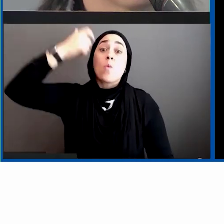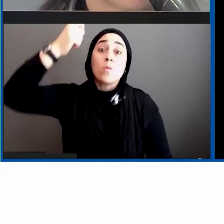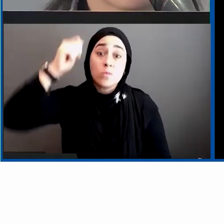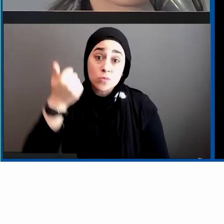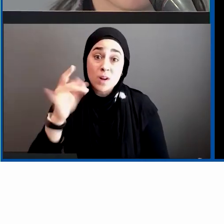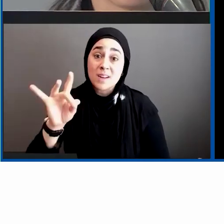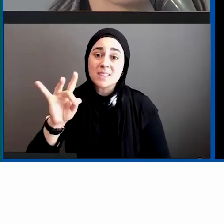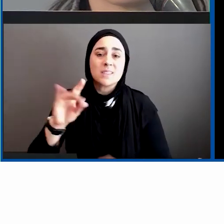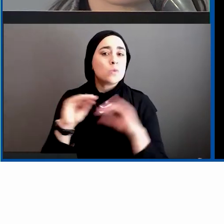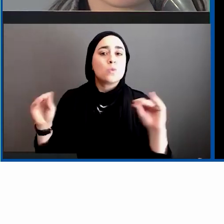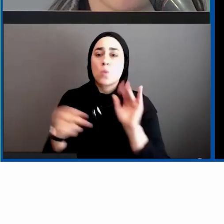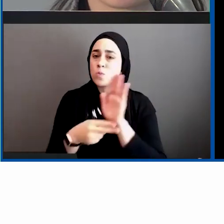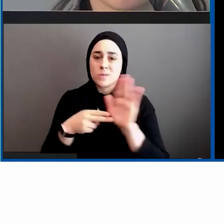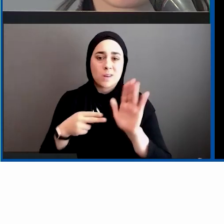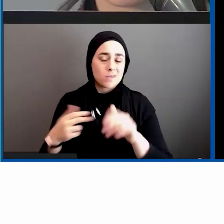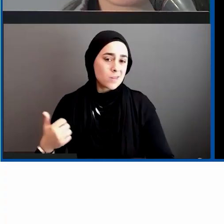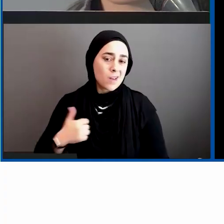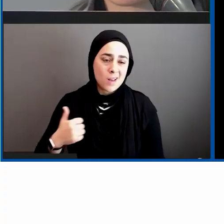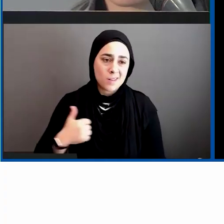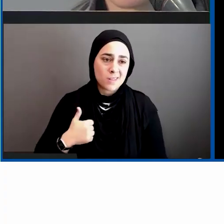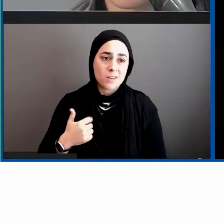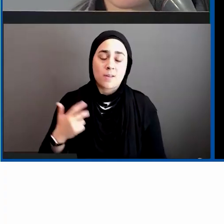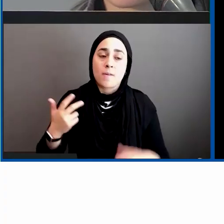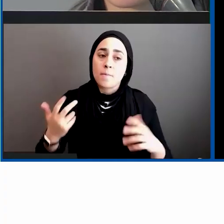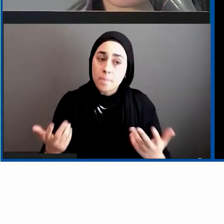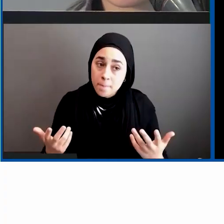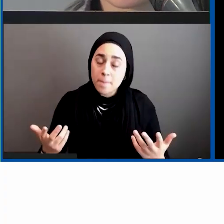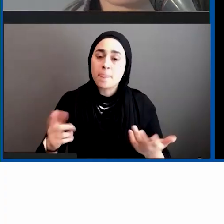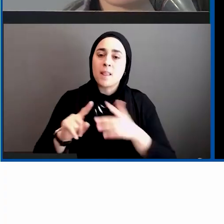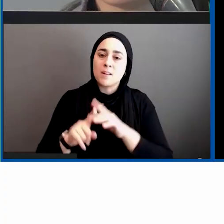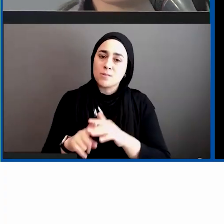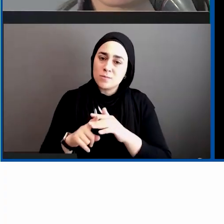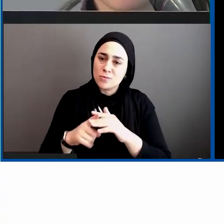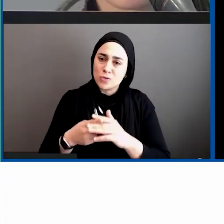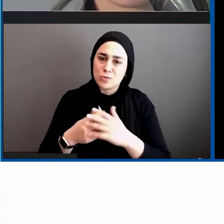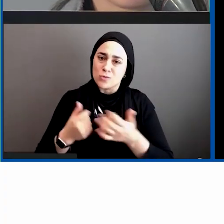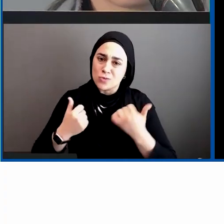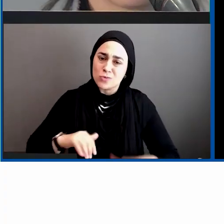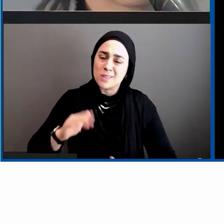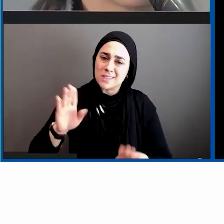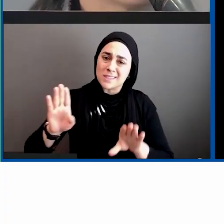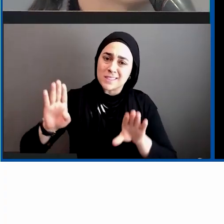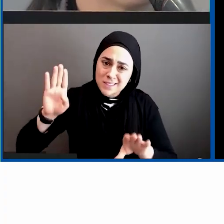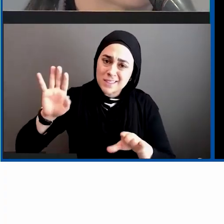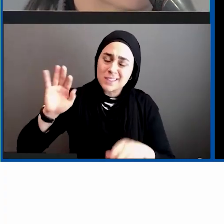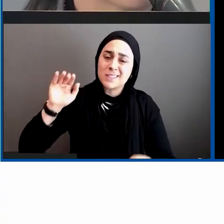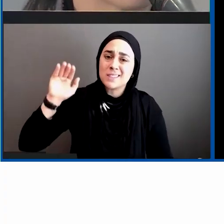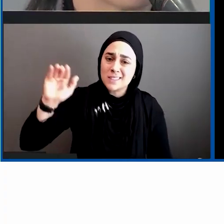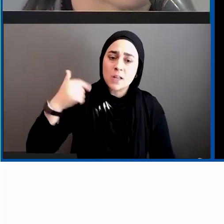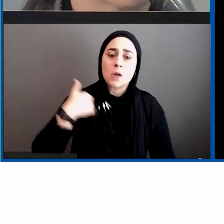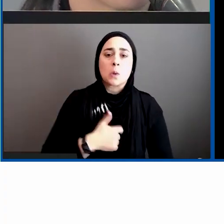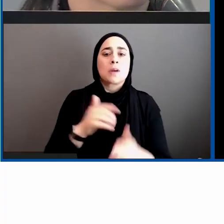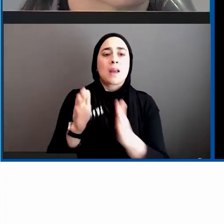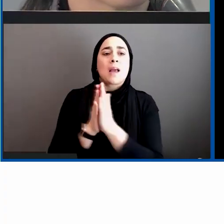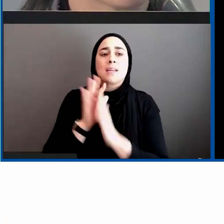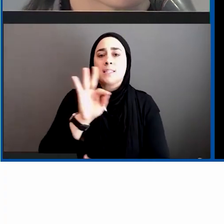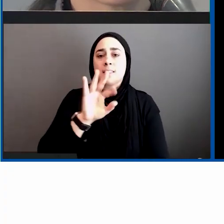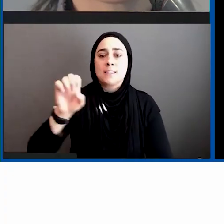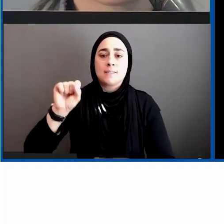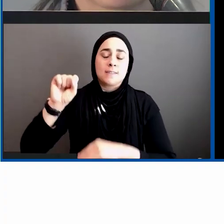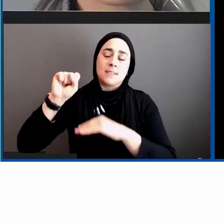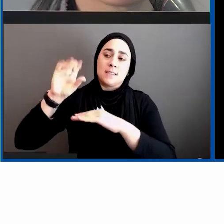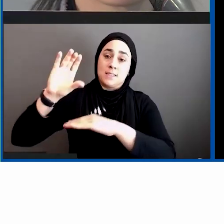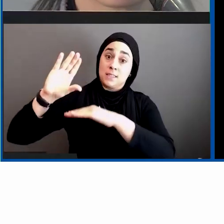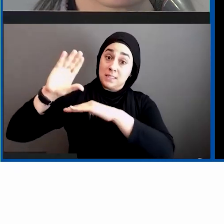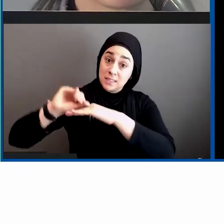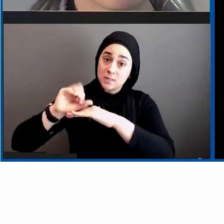And so by the time she got to that stage where she was trying to get her citizenship, we were asking for reduction in fees or a waiver in fees.